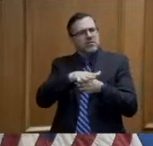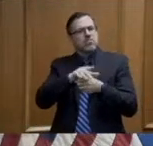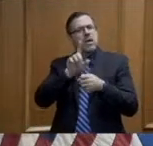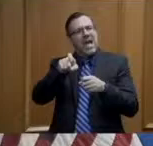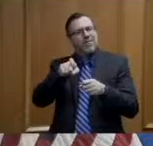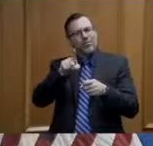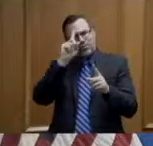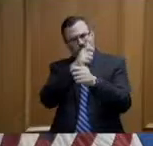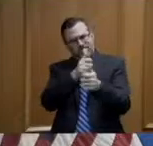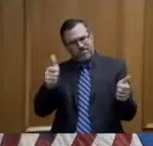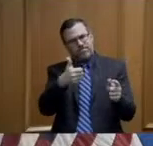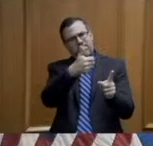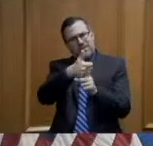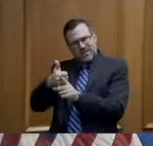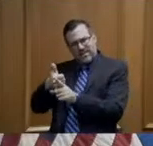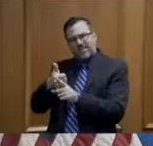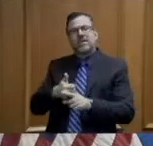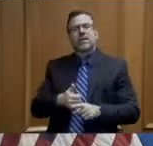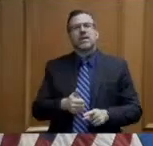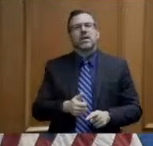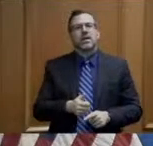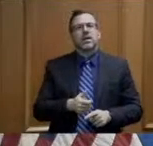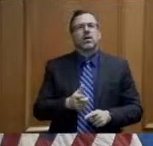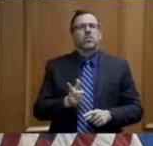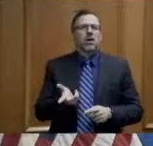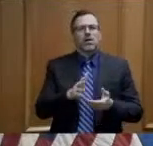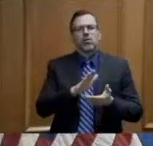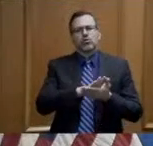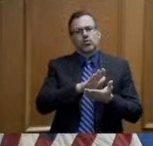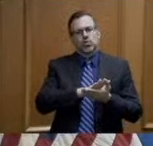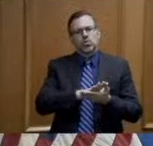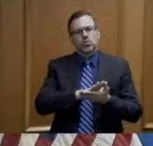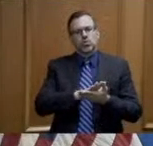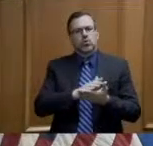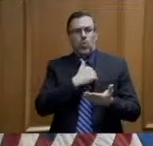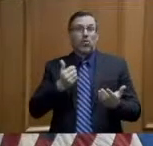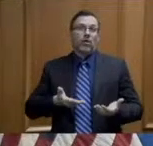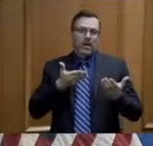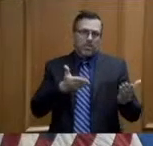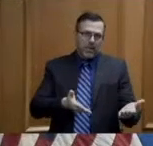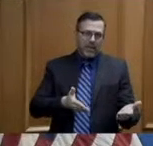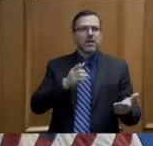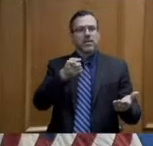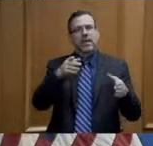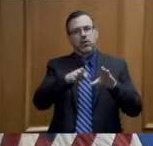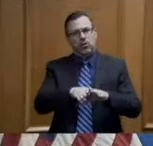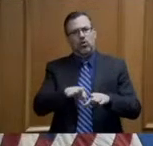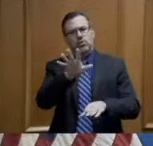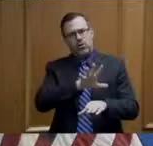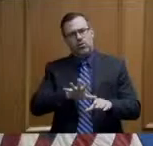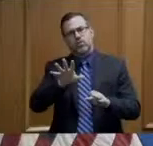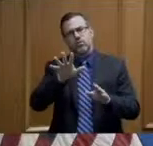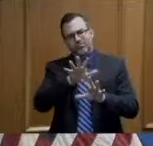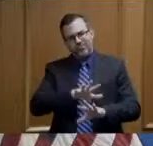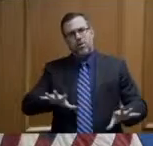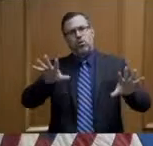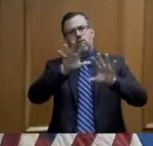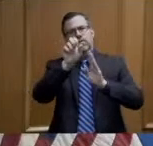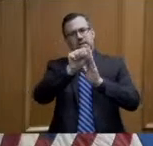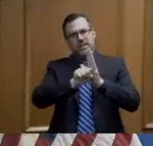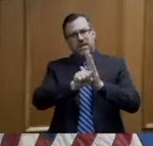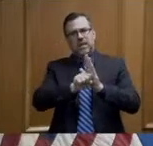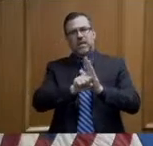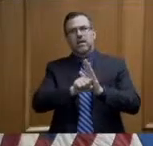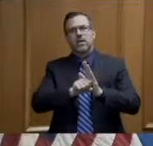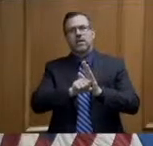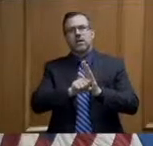schools close the first time, that those schools will close across the state. We expect kids all across Tennessee not to go